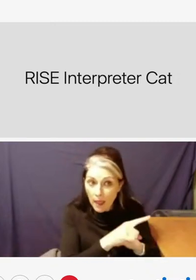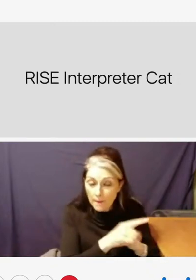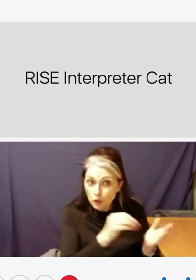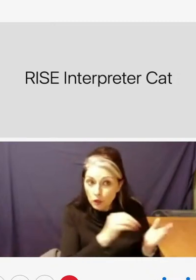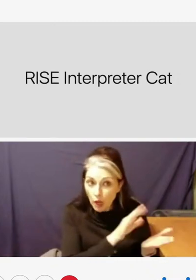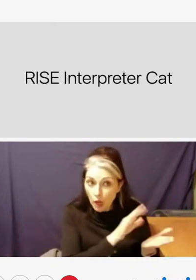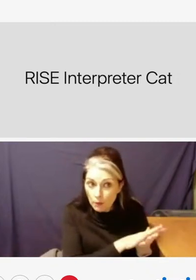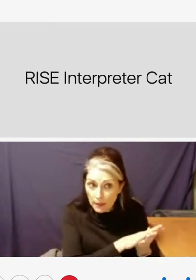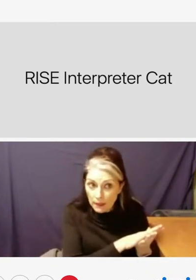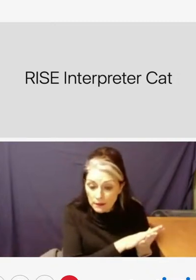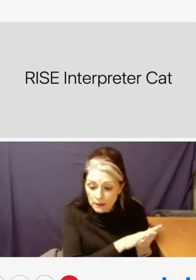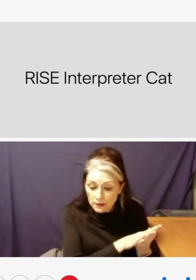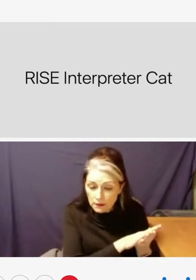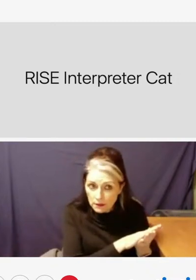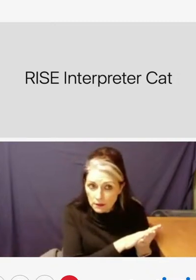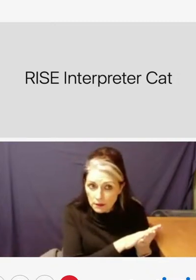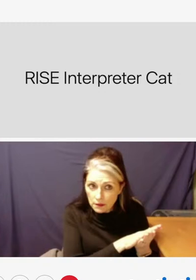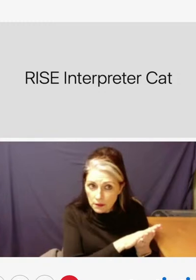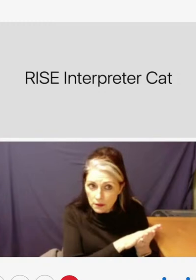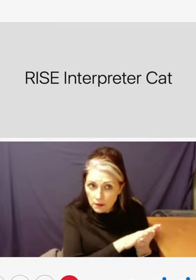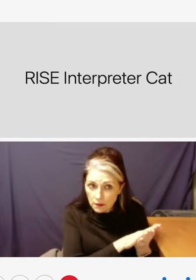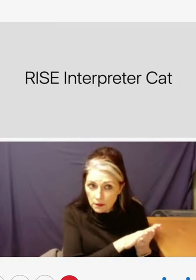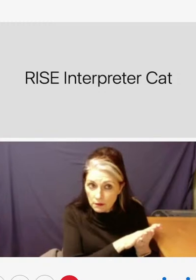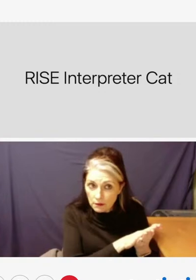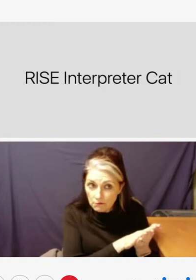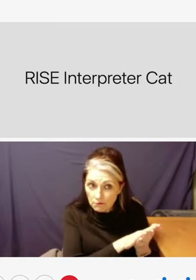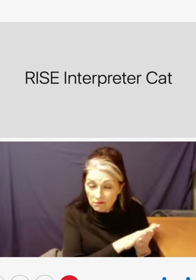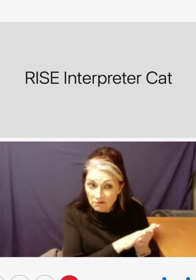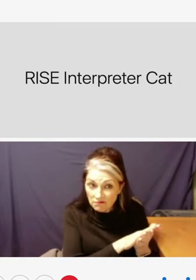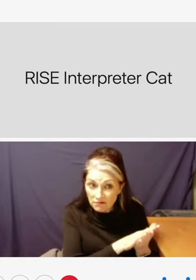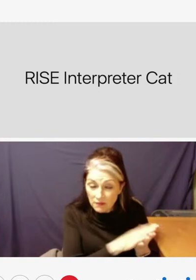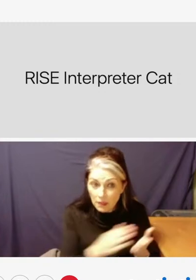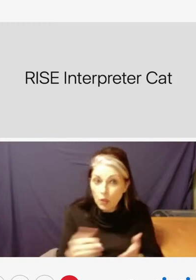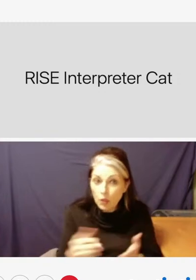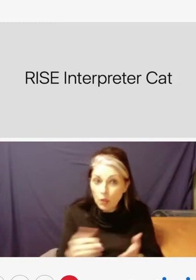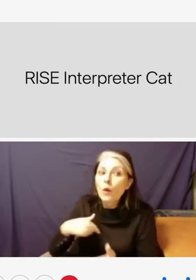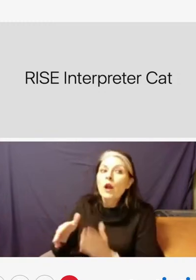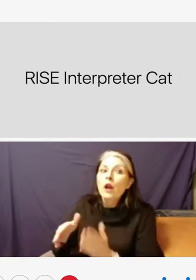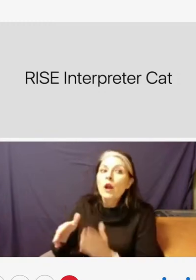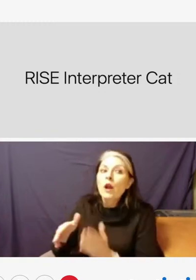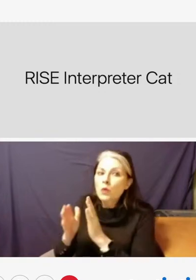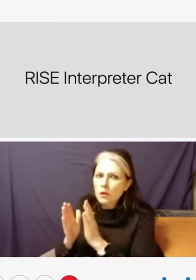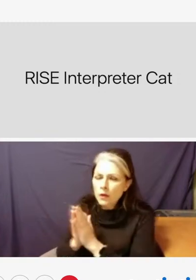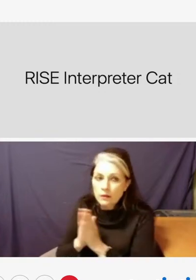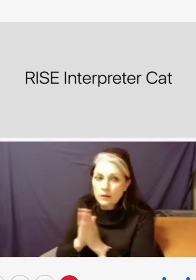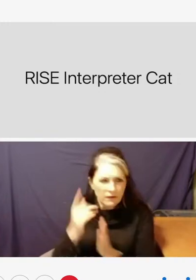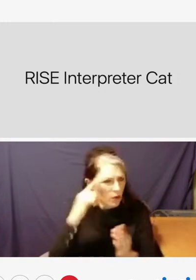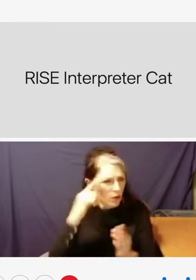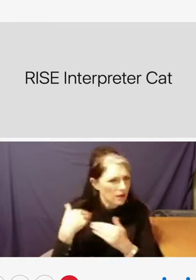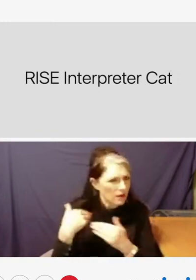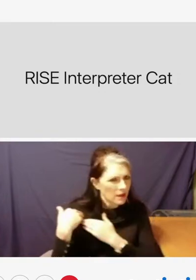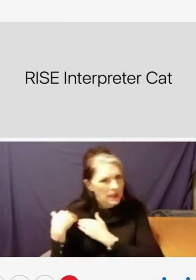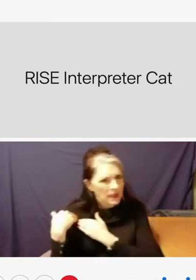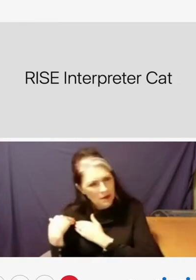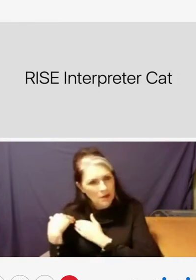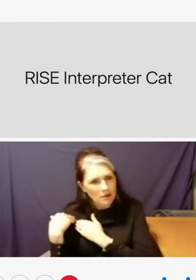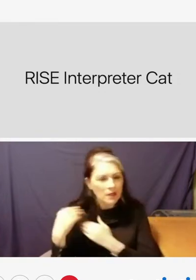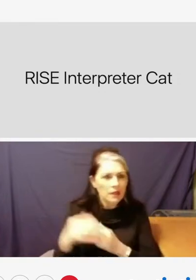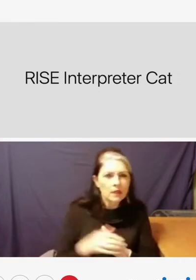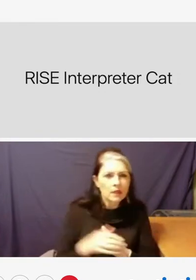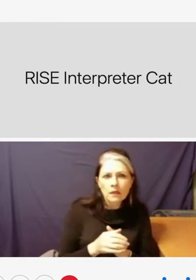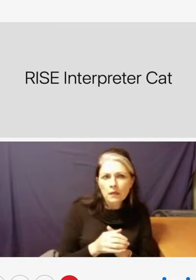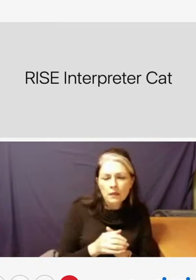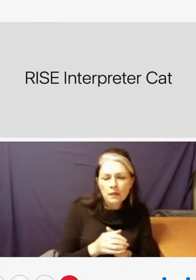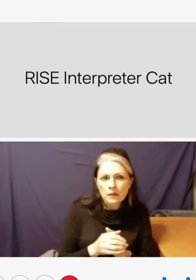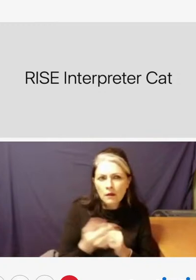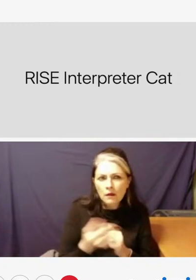document at all we we're requesting for them to for accountability uh for liability for any of